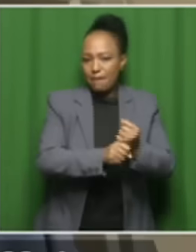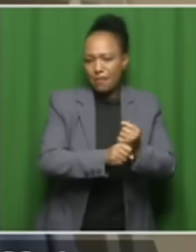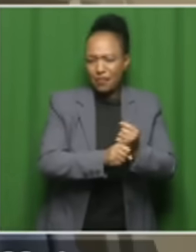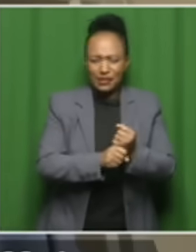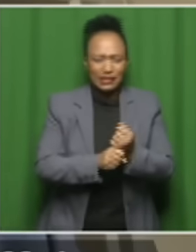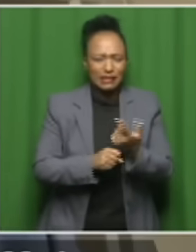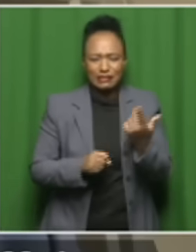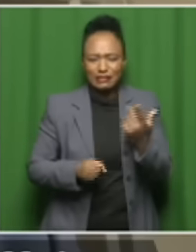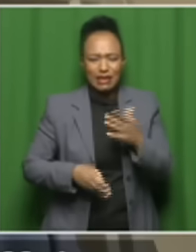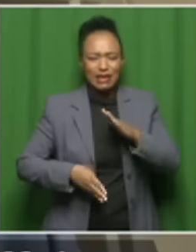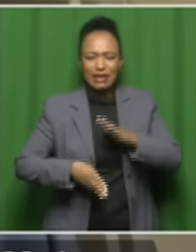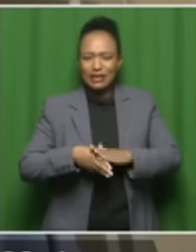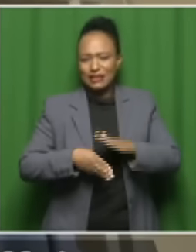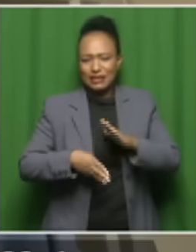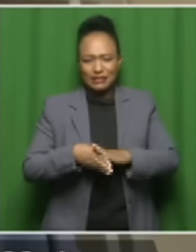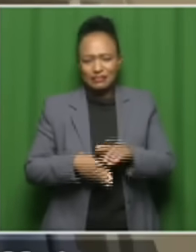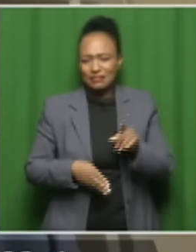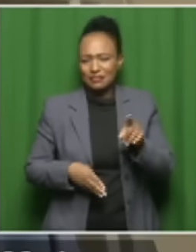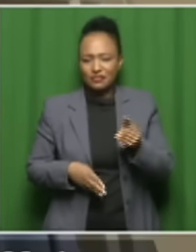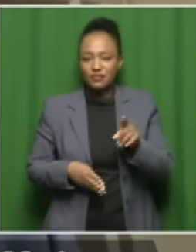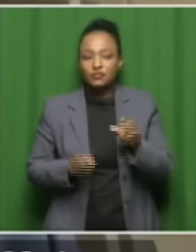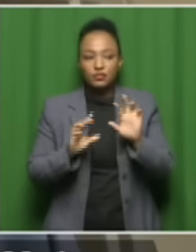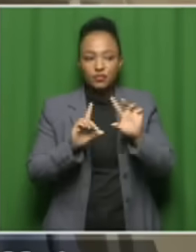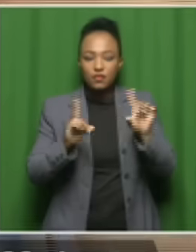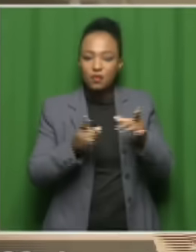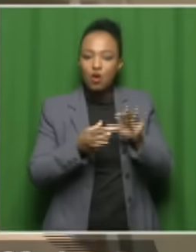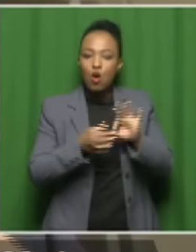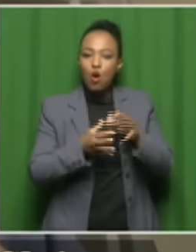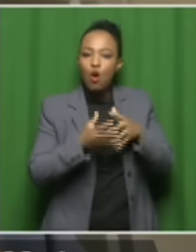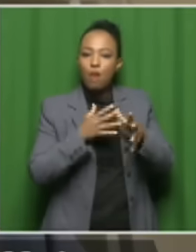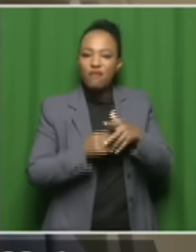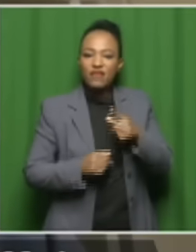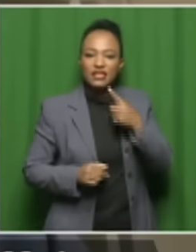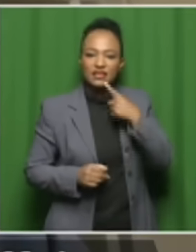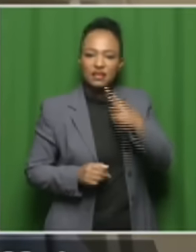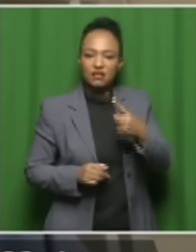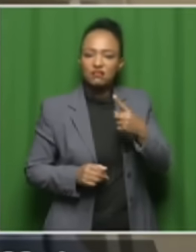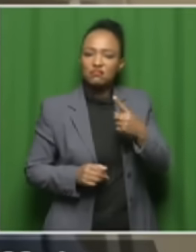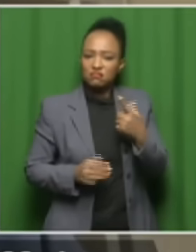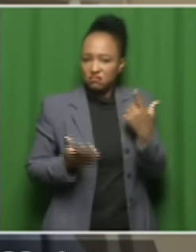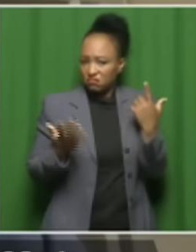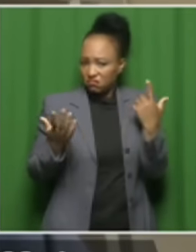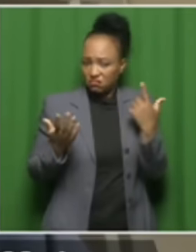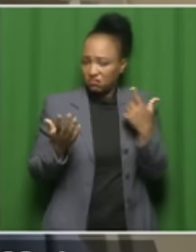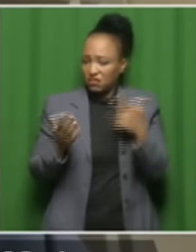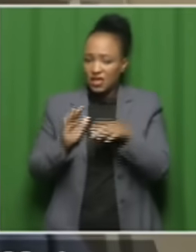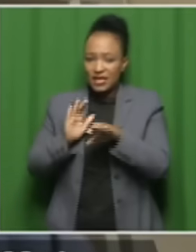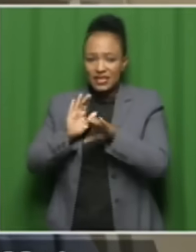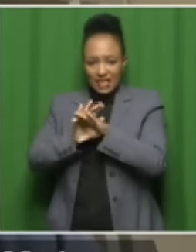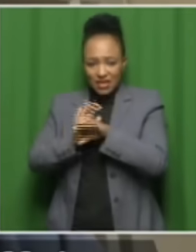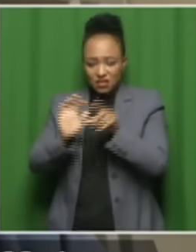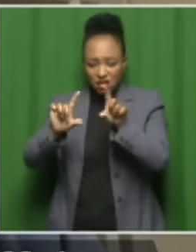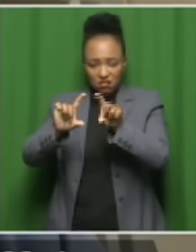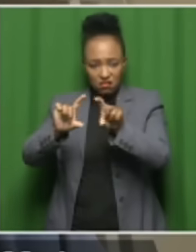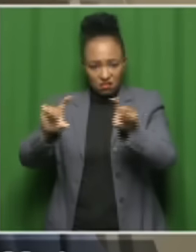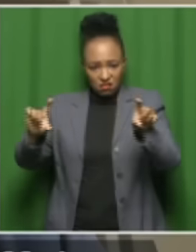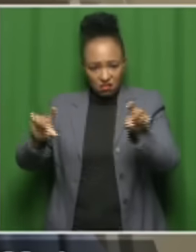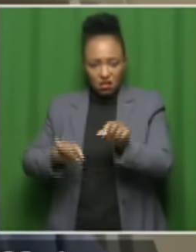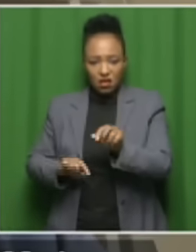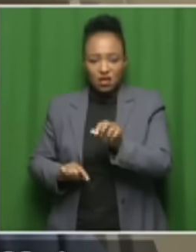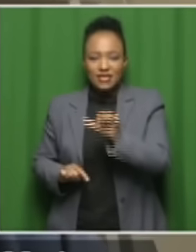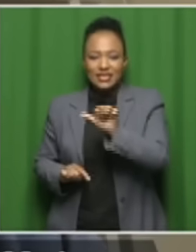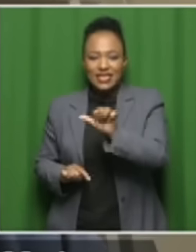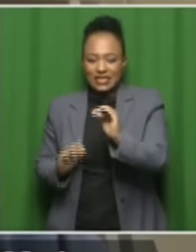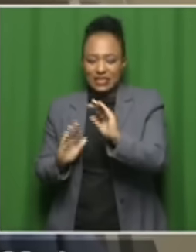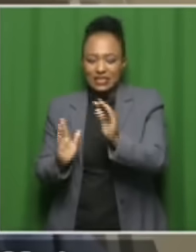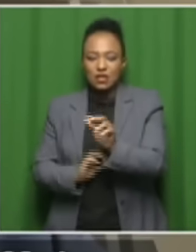irrational. Home Affairs took the position that they said, well, you have the provision under section 6.2 where you have the right